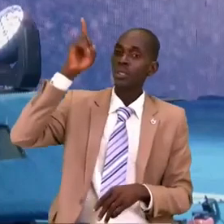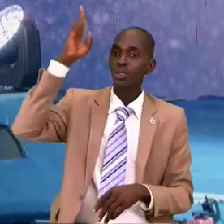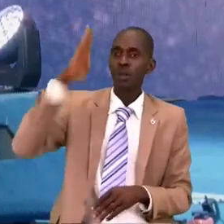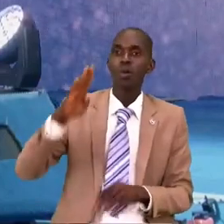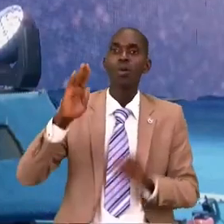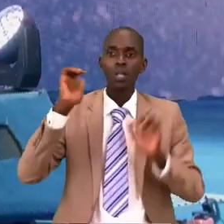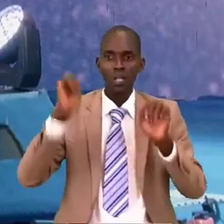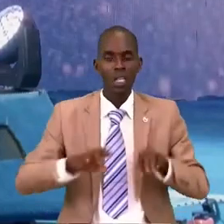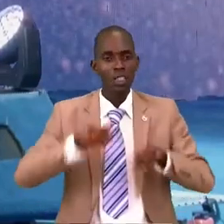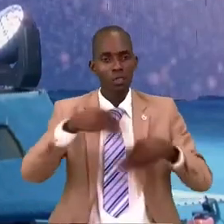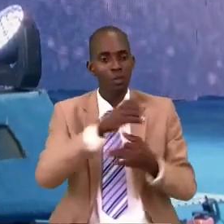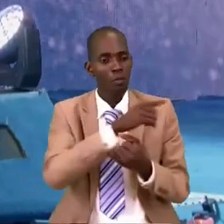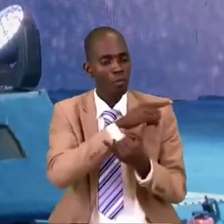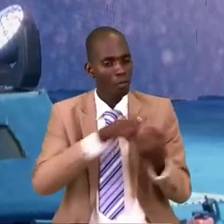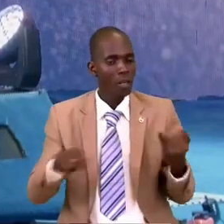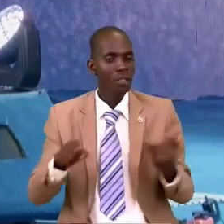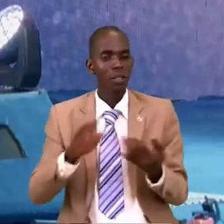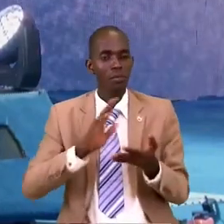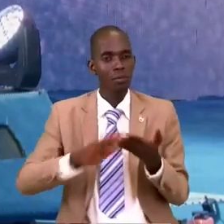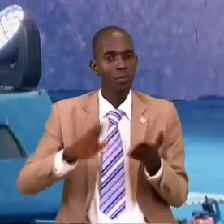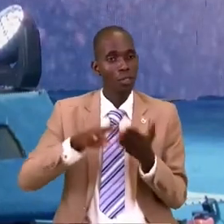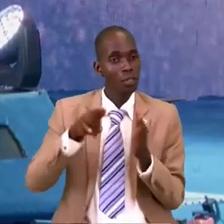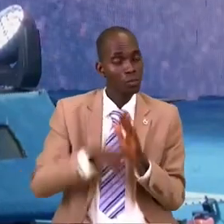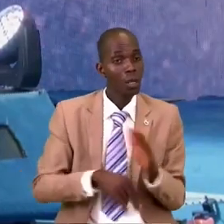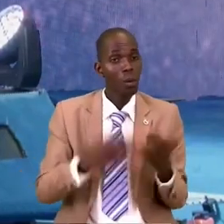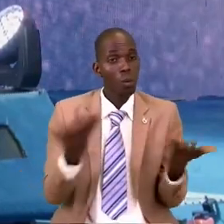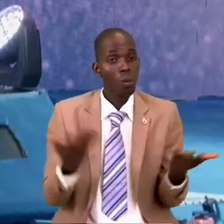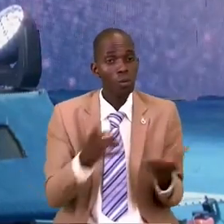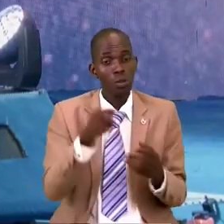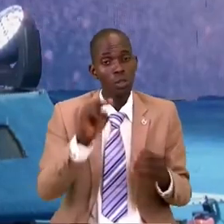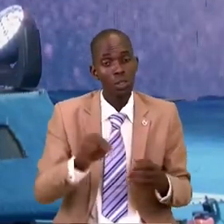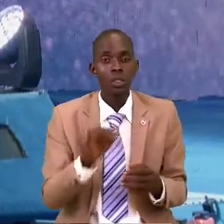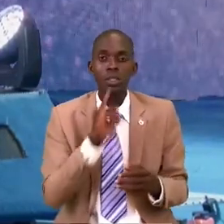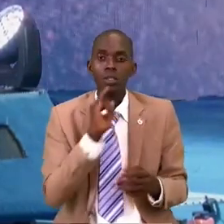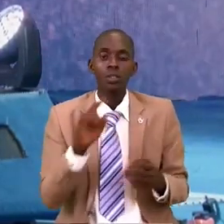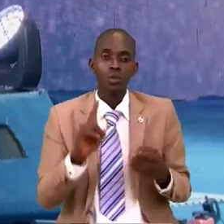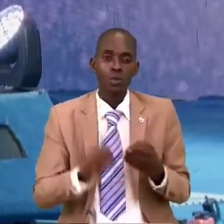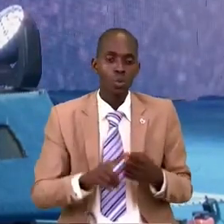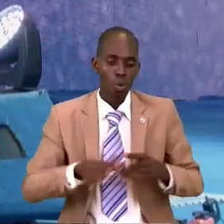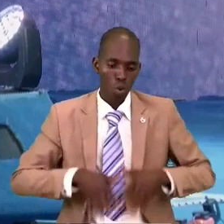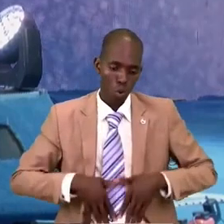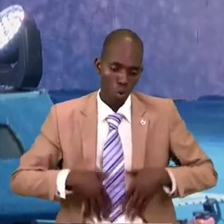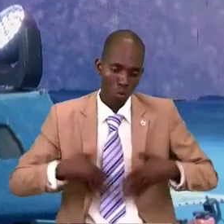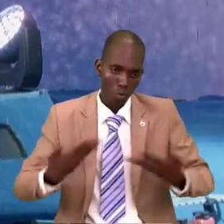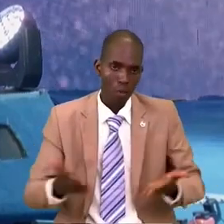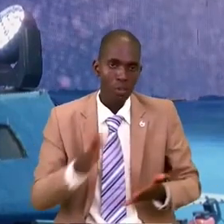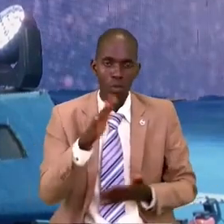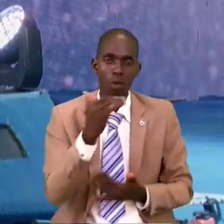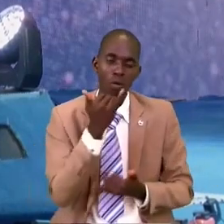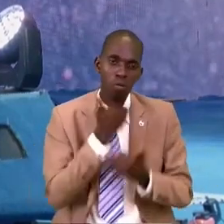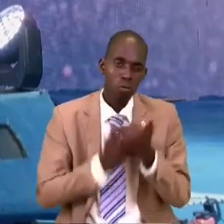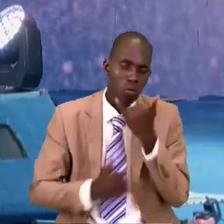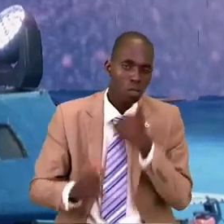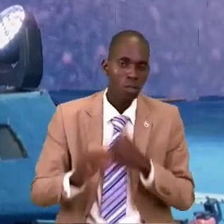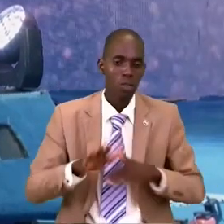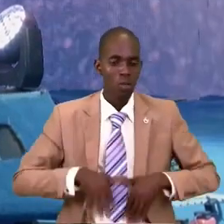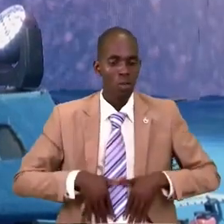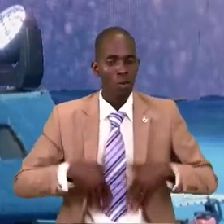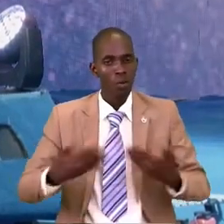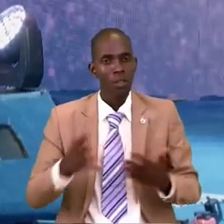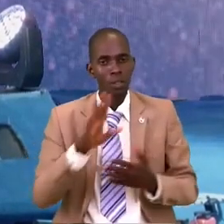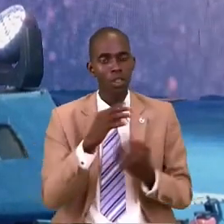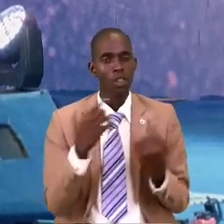You confess your sin, you confess your transgression, those hidden things that you have done. God